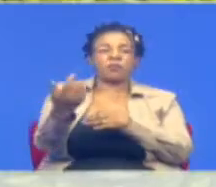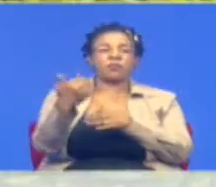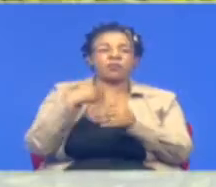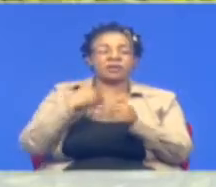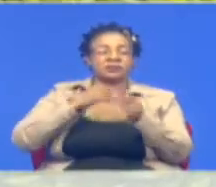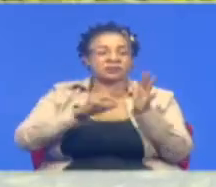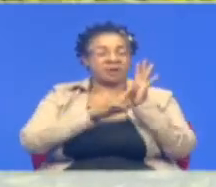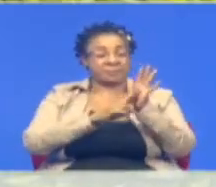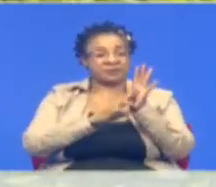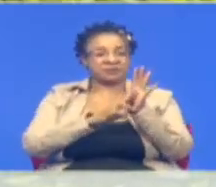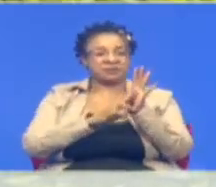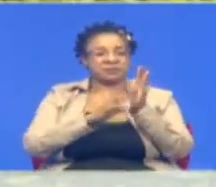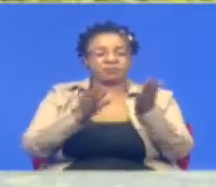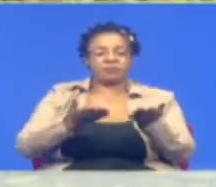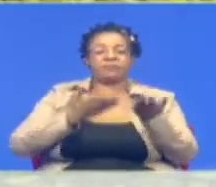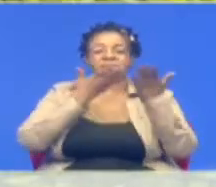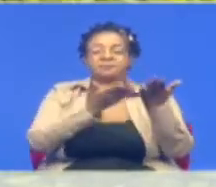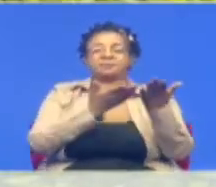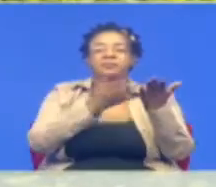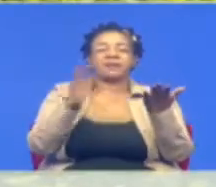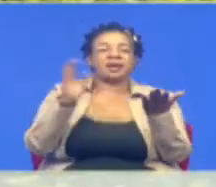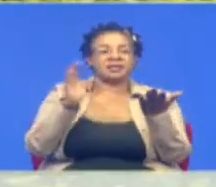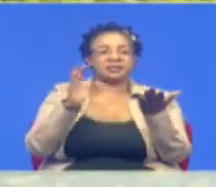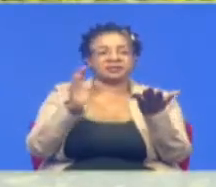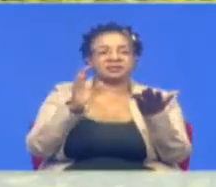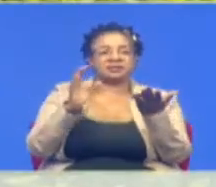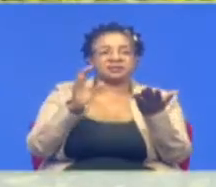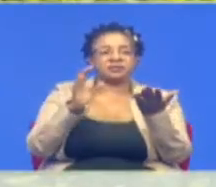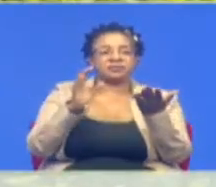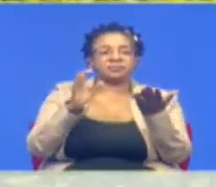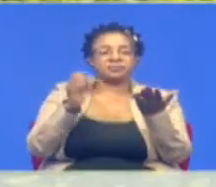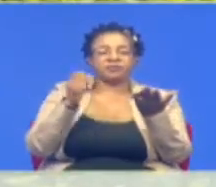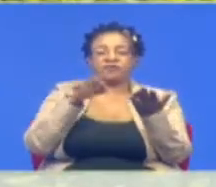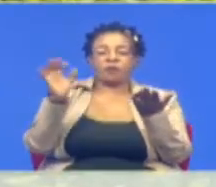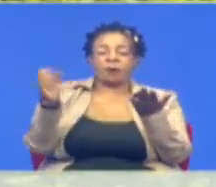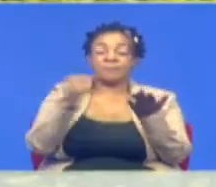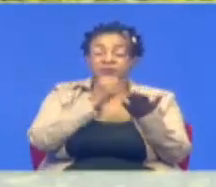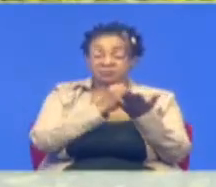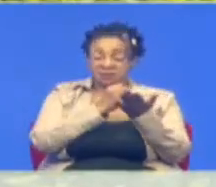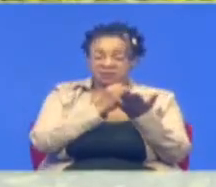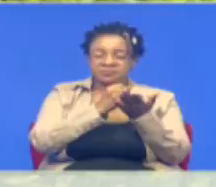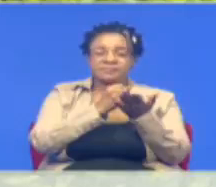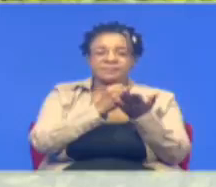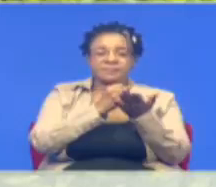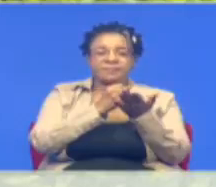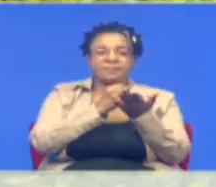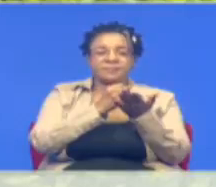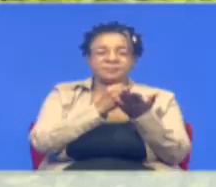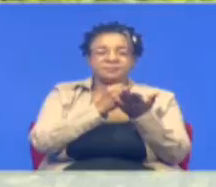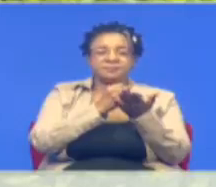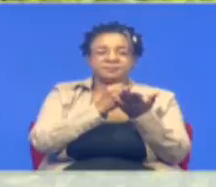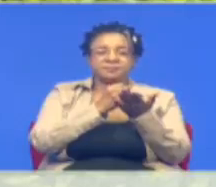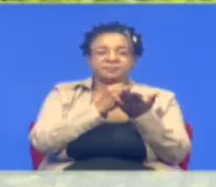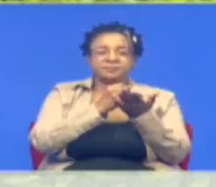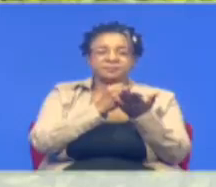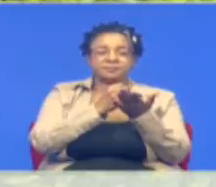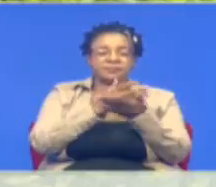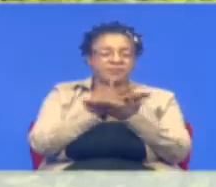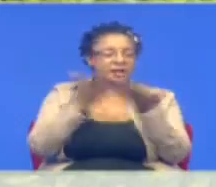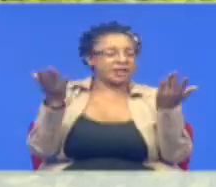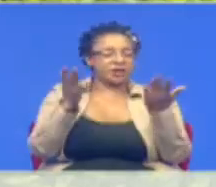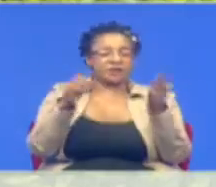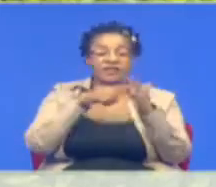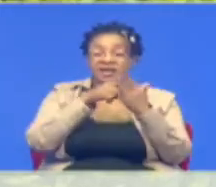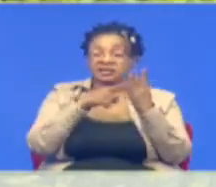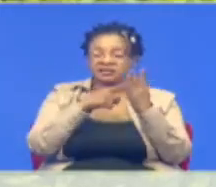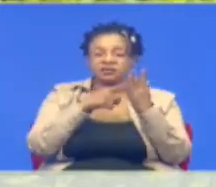presents the candidates to the Pope, and then the Pope is able to appoint any of those candidates to